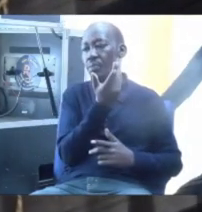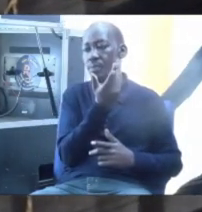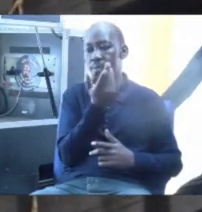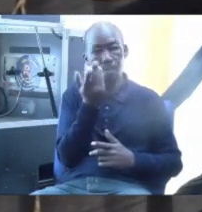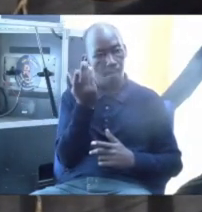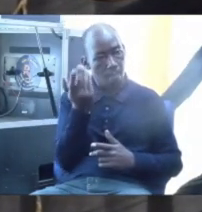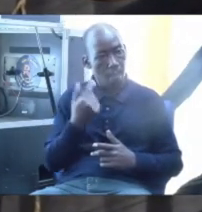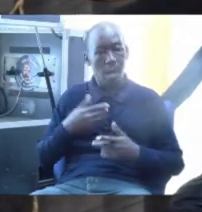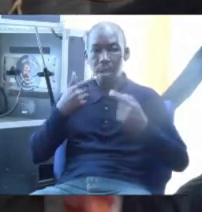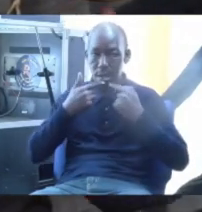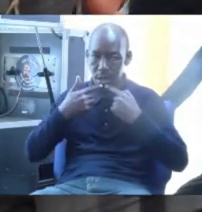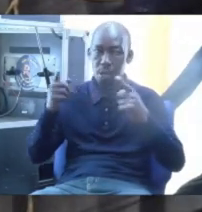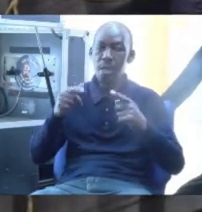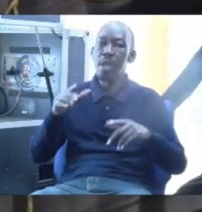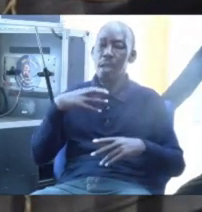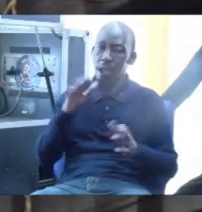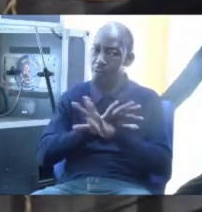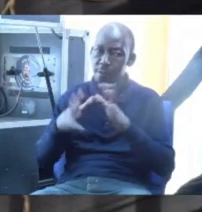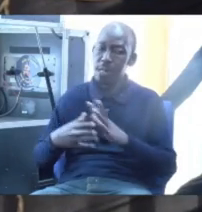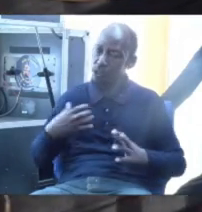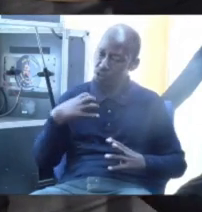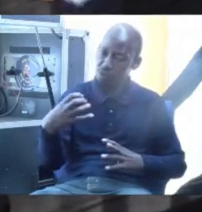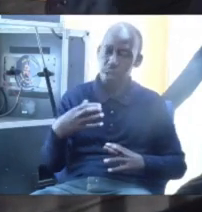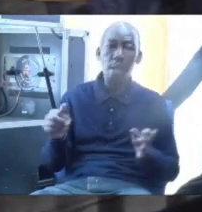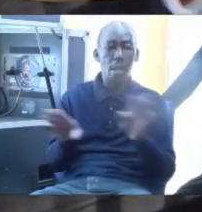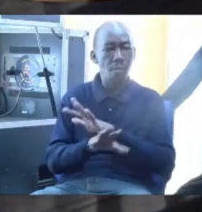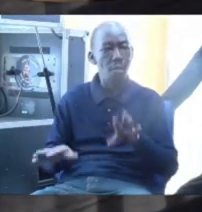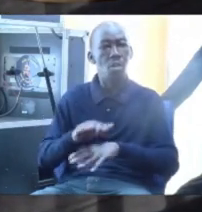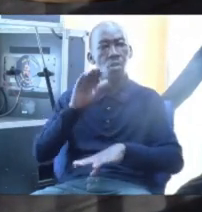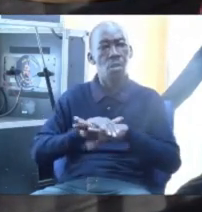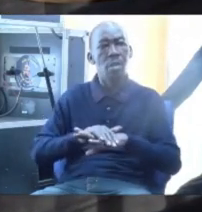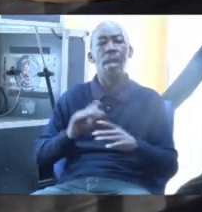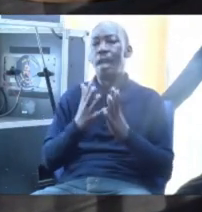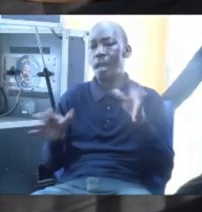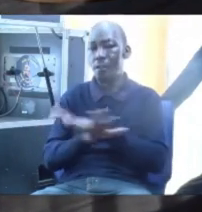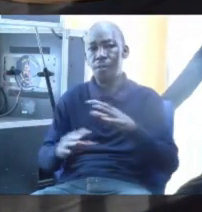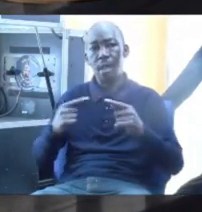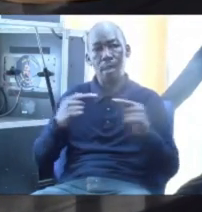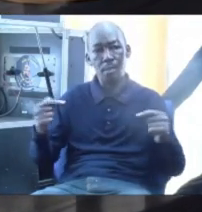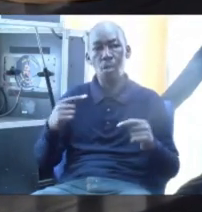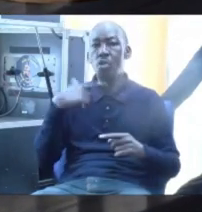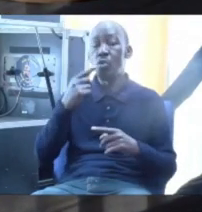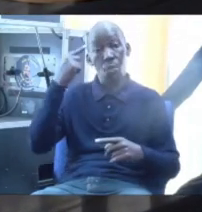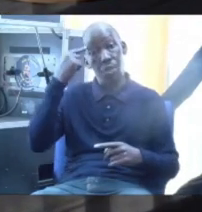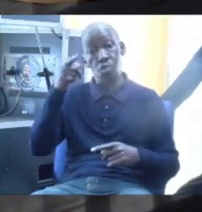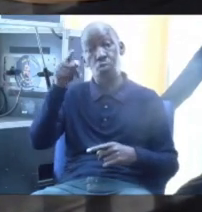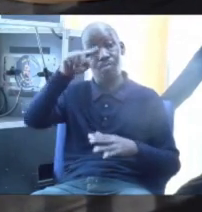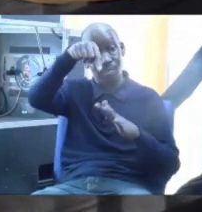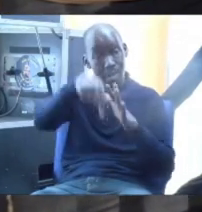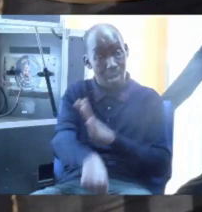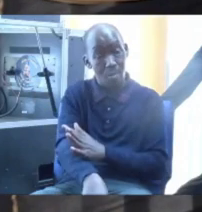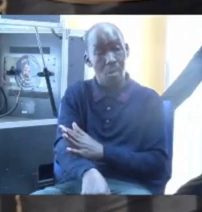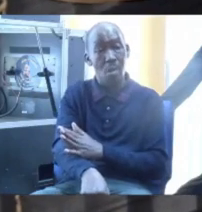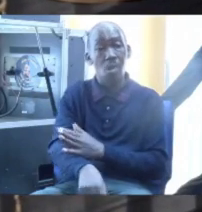I declare every witch, every wizard, every enemy who thought you are going down, that did not